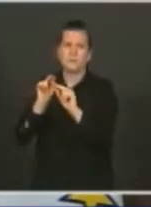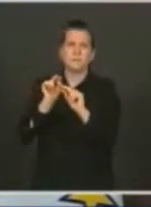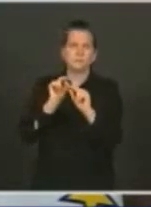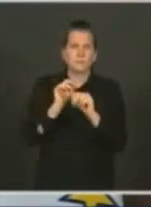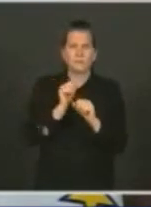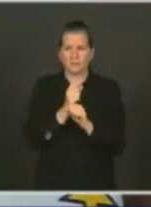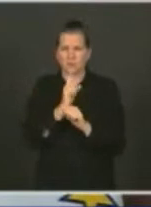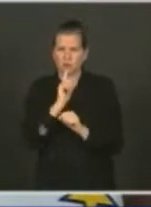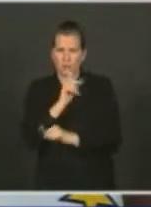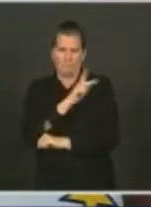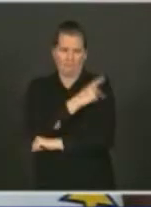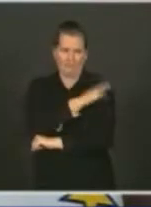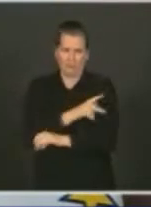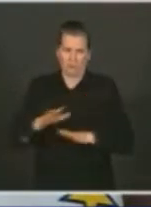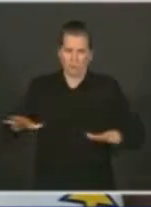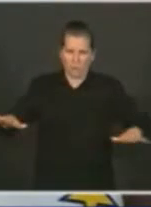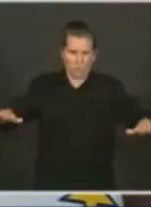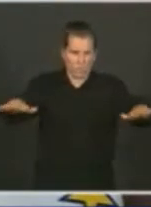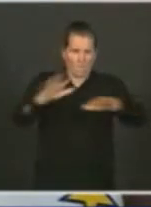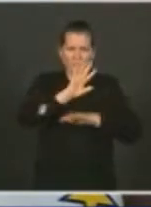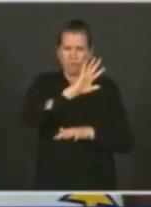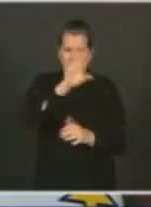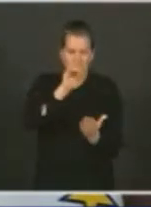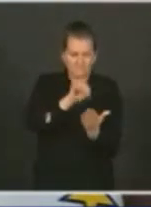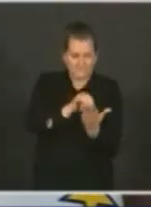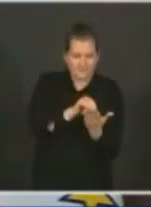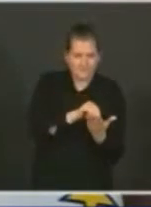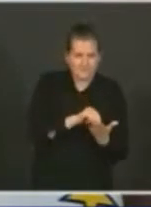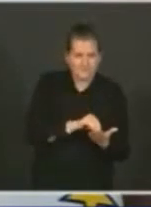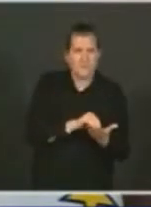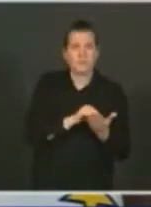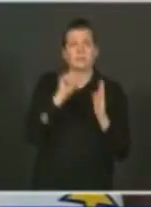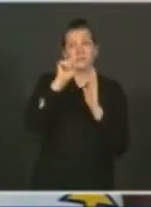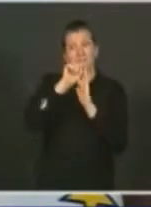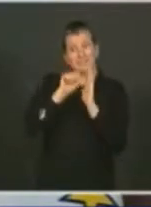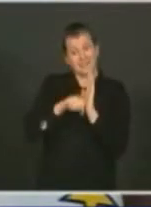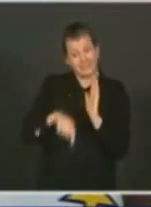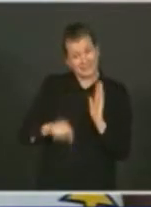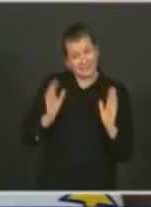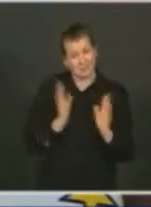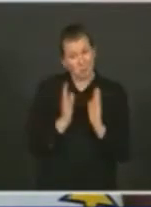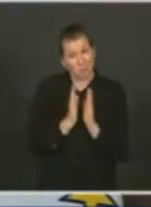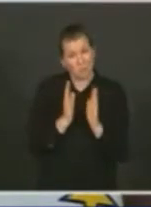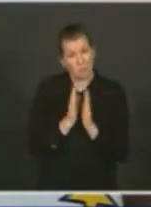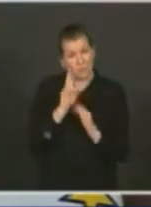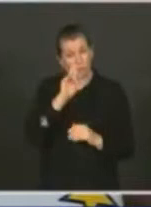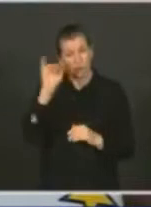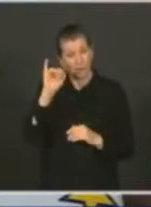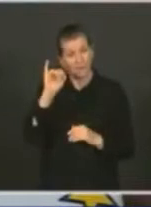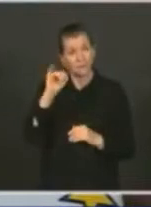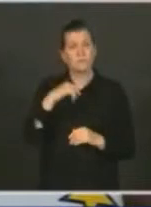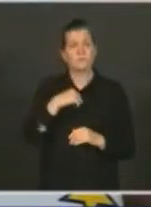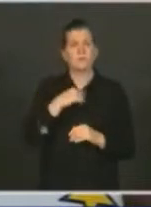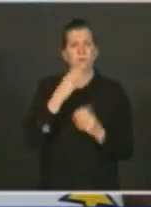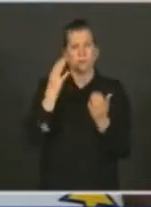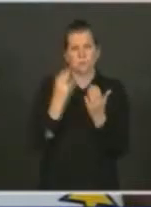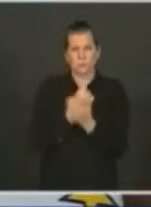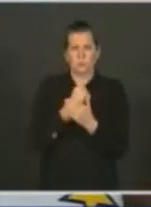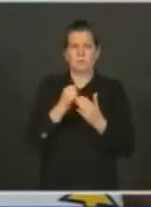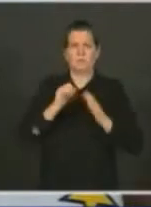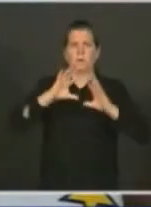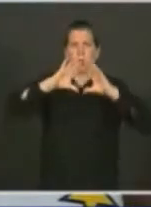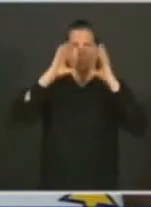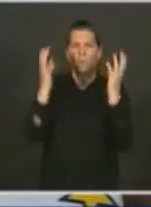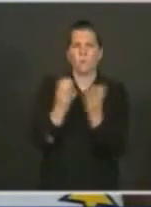statewide. We're a small enough state. We want to operate as a holistic system. By the way, I want to thank the leaders